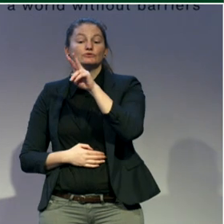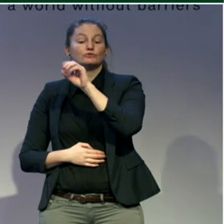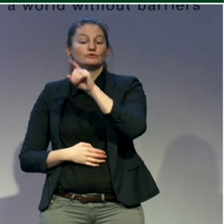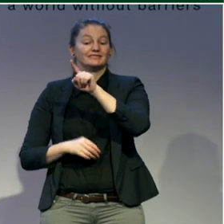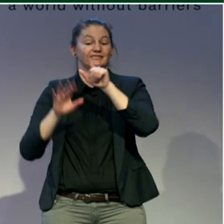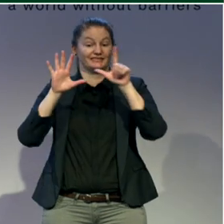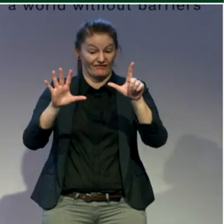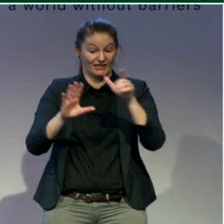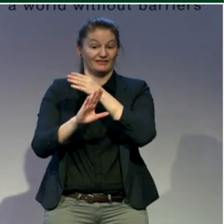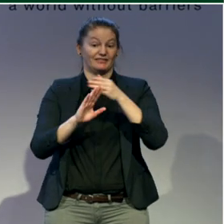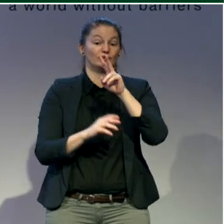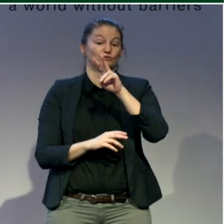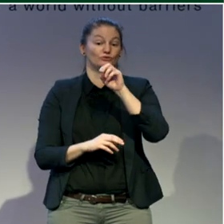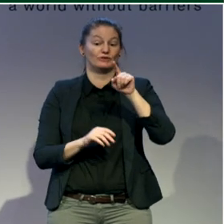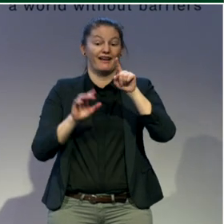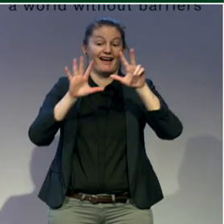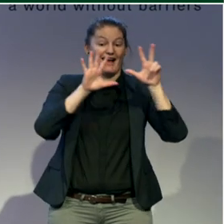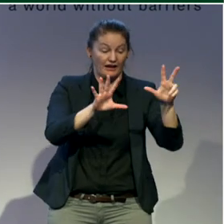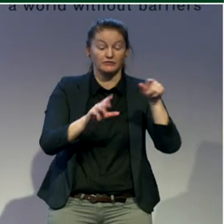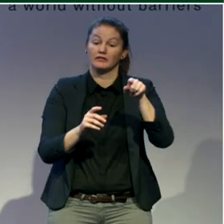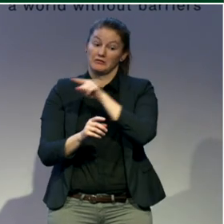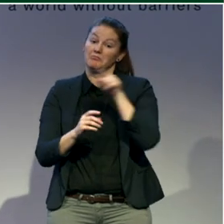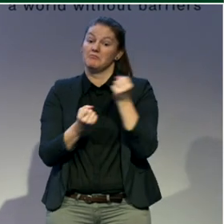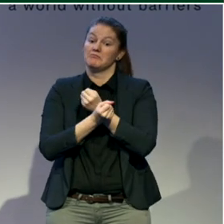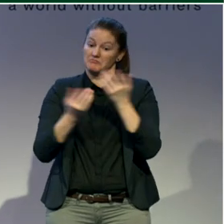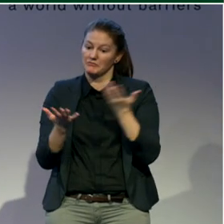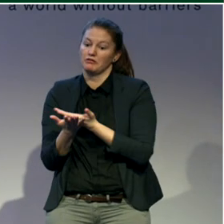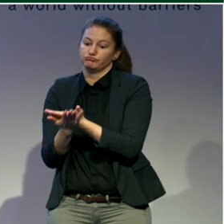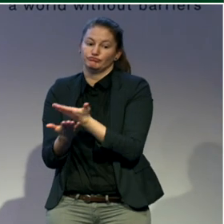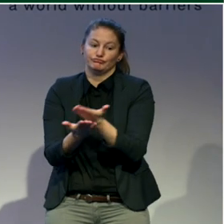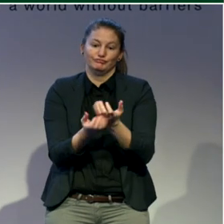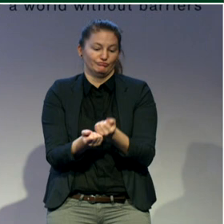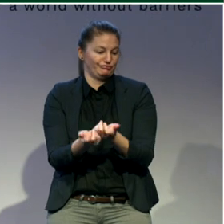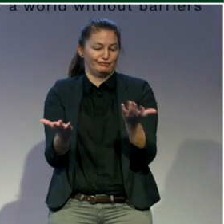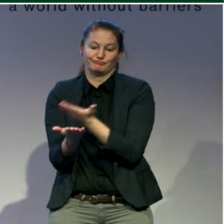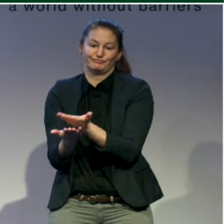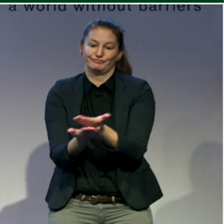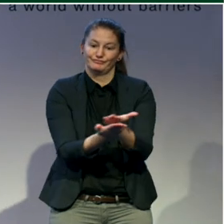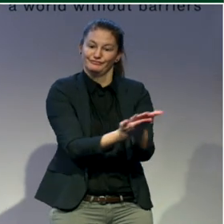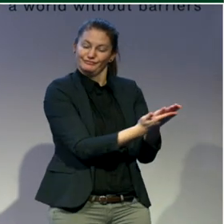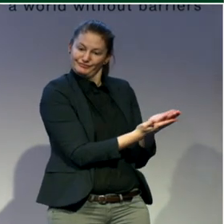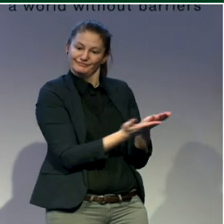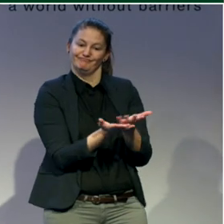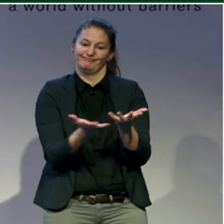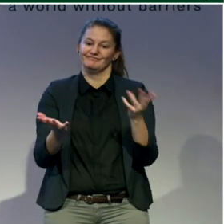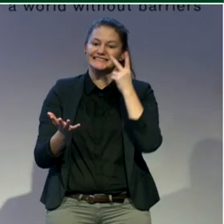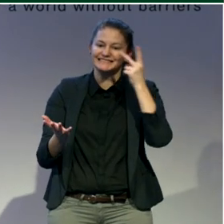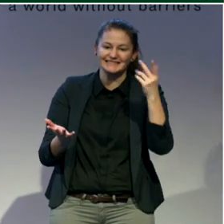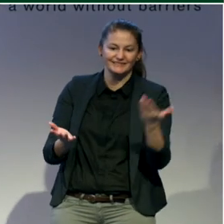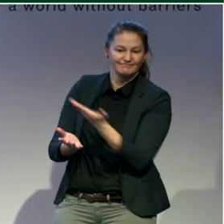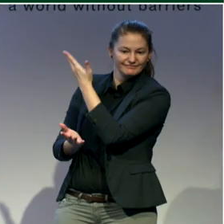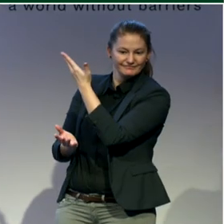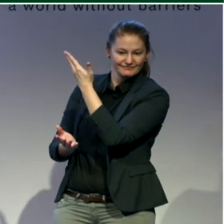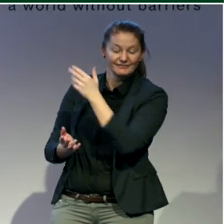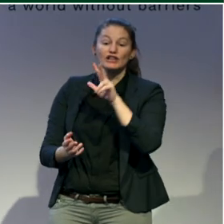for people with intellectual disability. And as you can see, 39% of those services are for people with intellectual disabilities, among